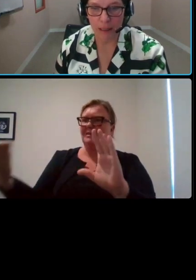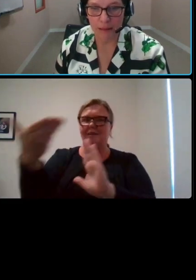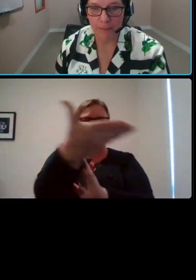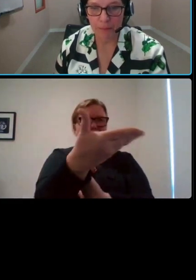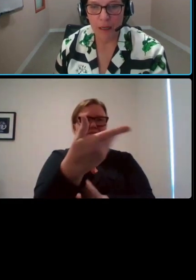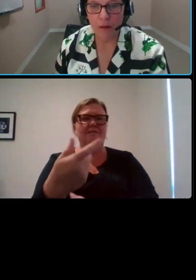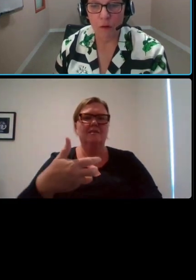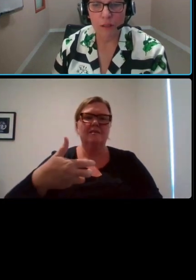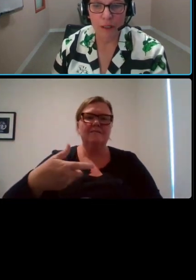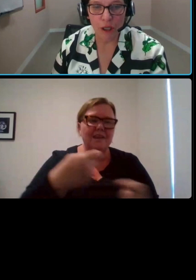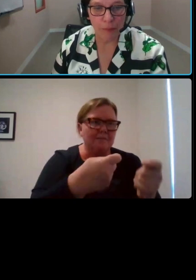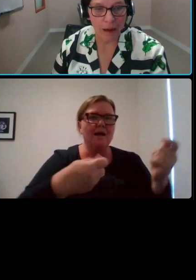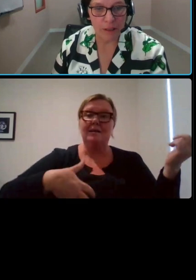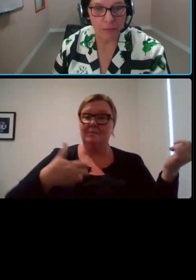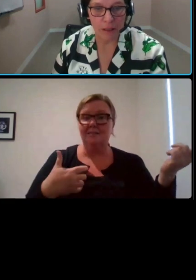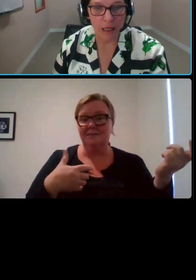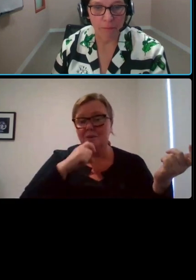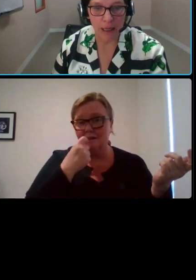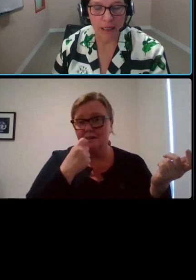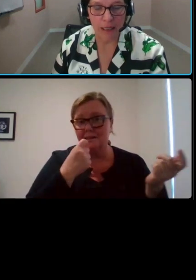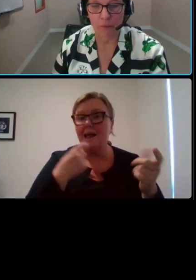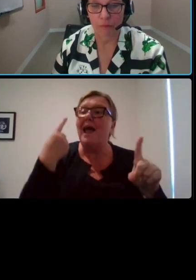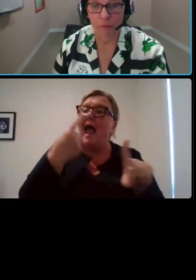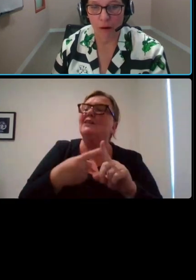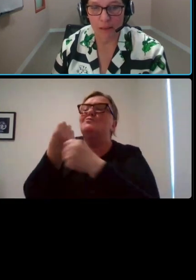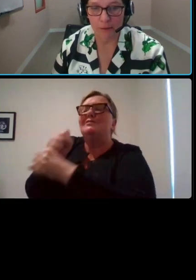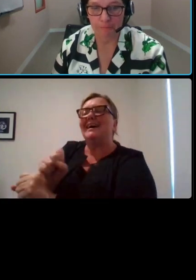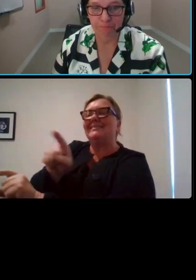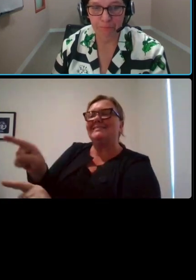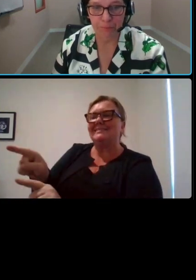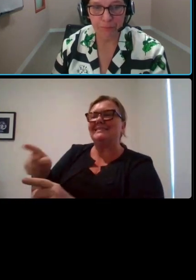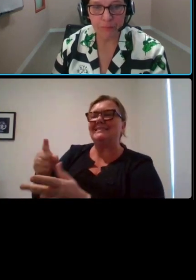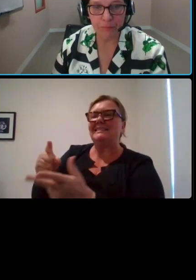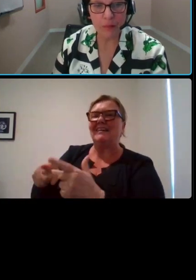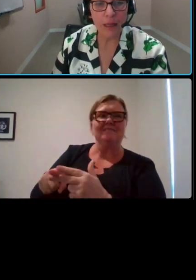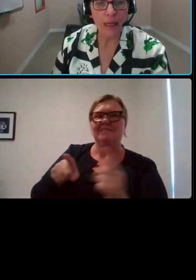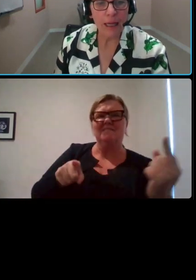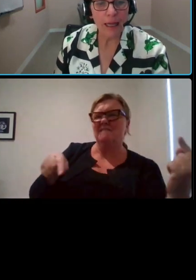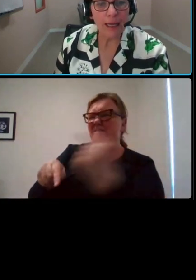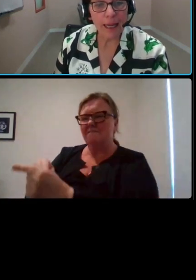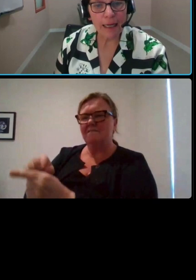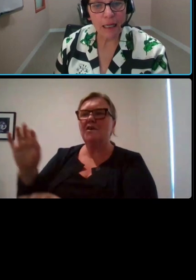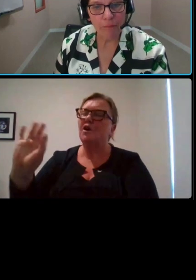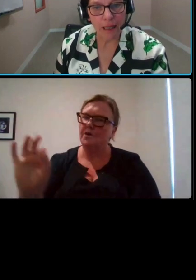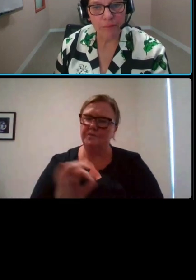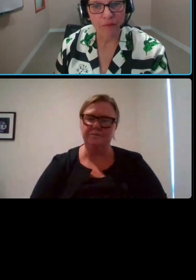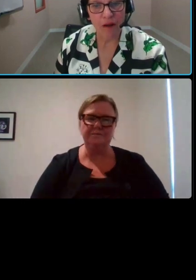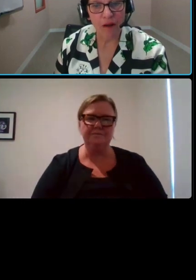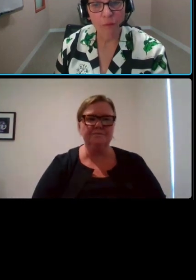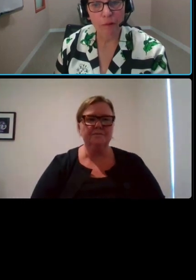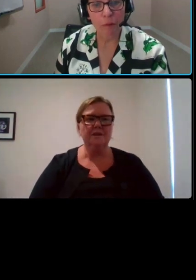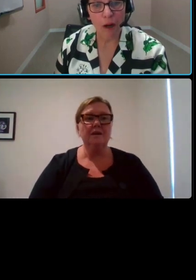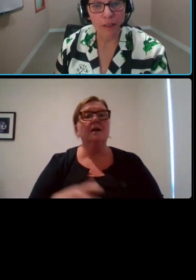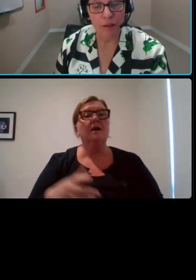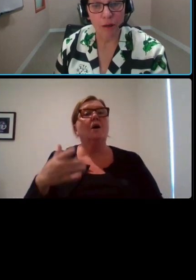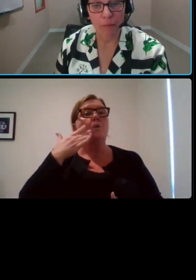raise complaints. There will also be new powers to protect complainants from reprisal. In handling complaints,